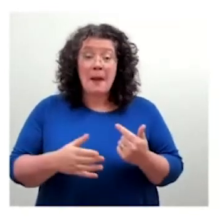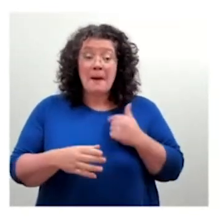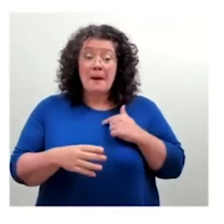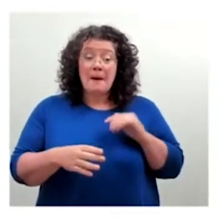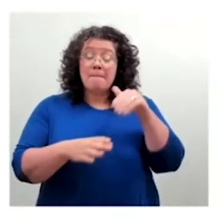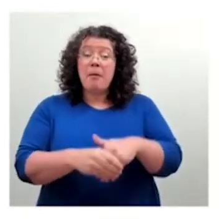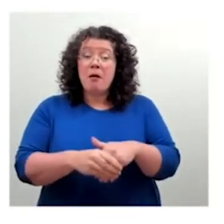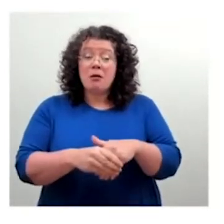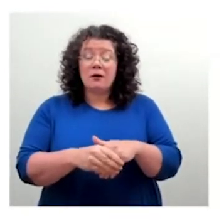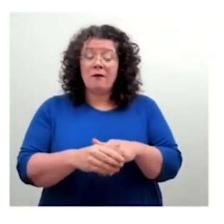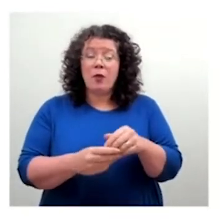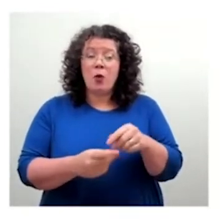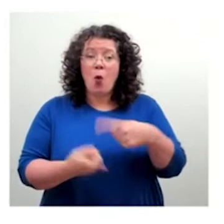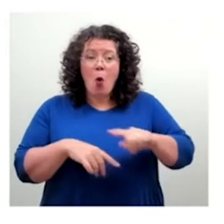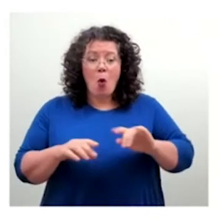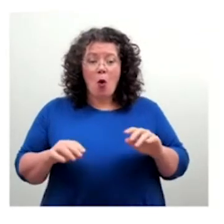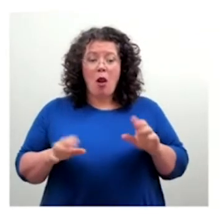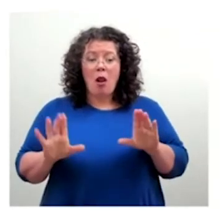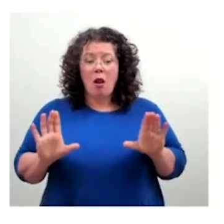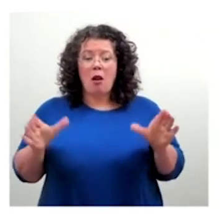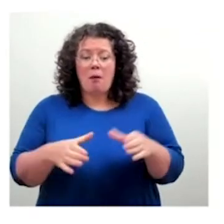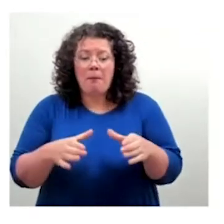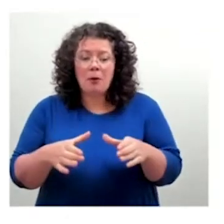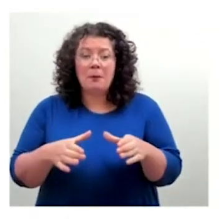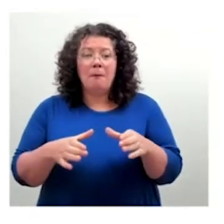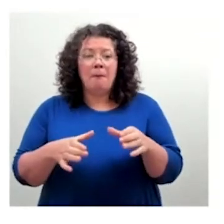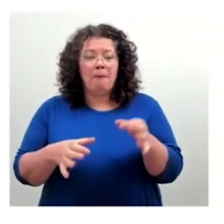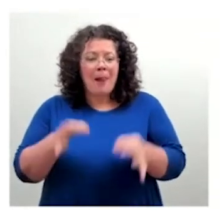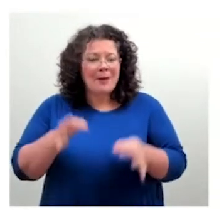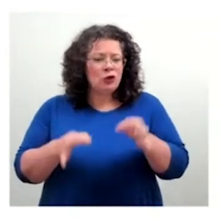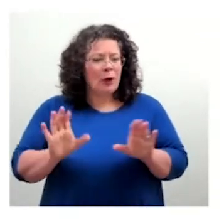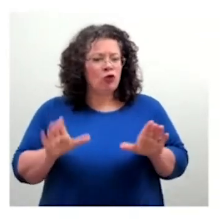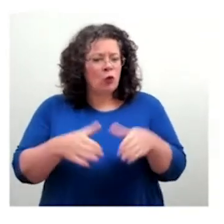know, cognizant of the issues and the potential to help people